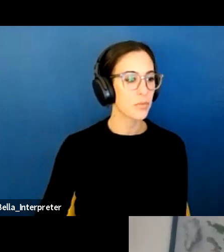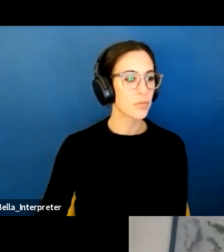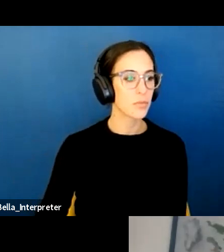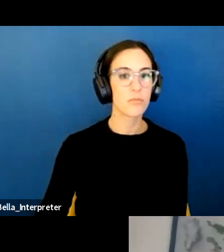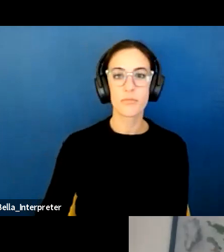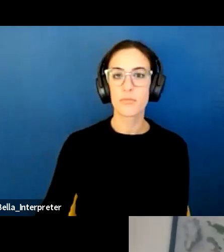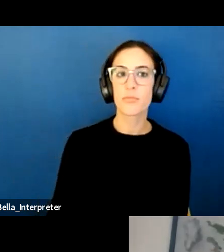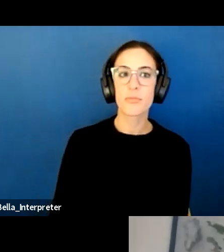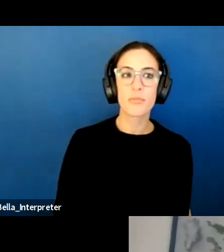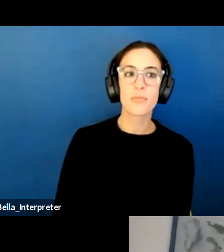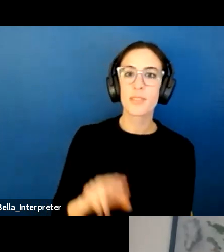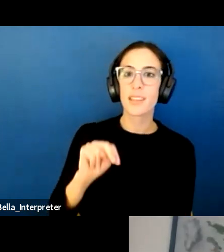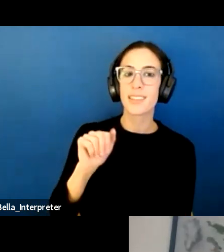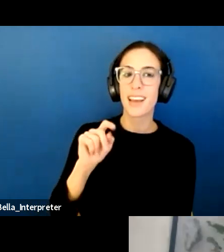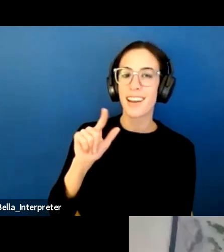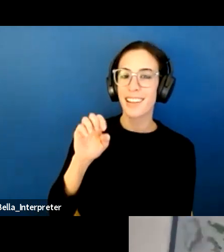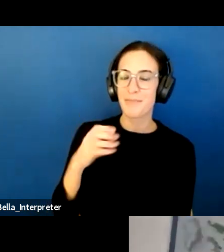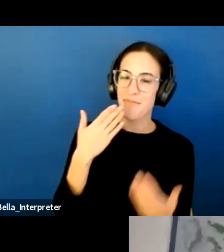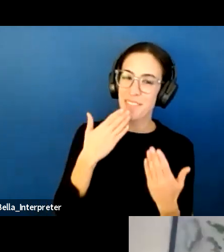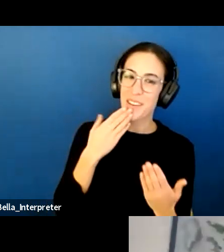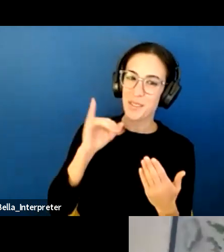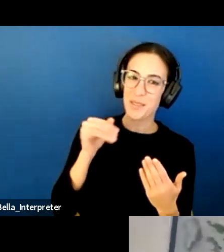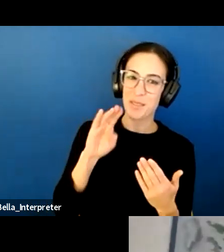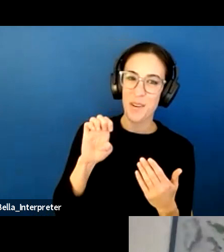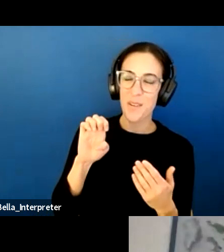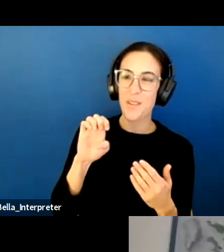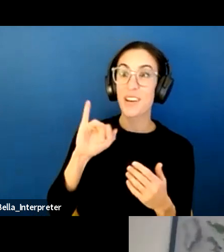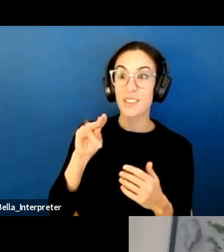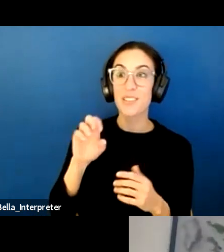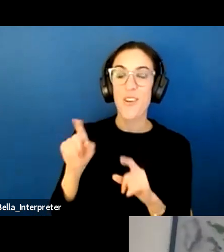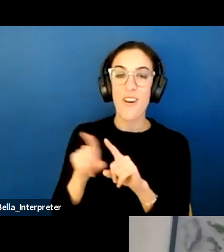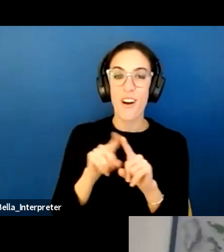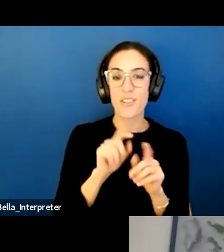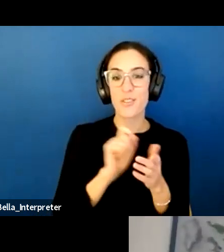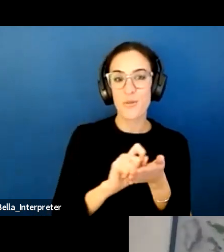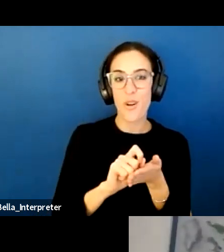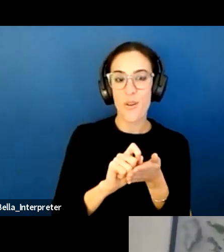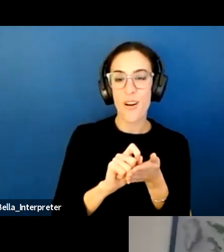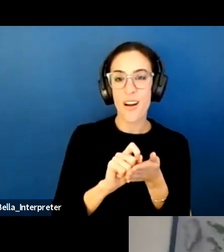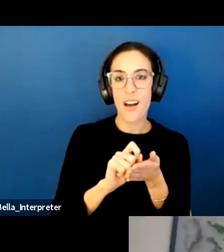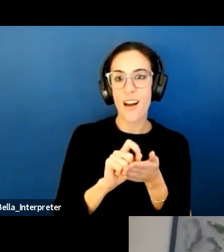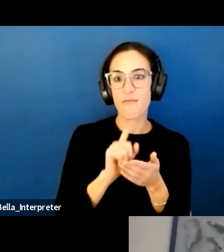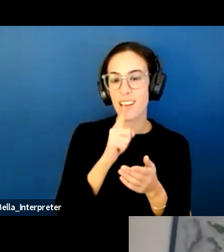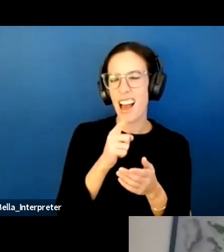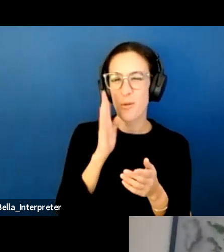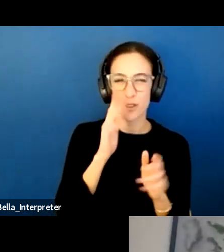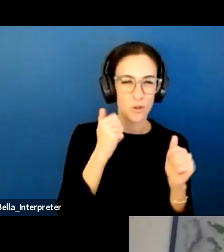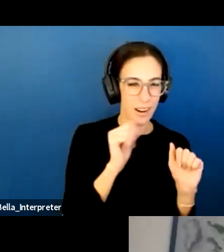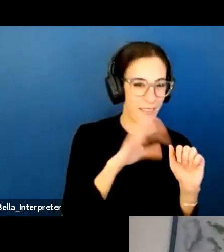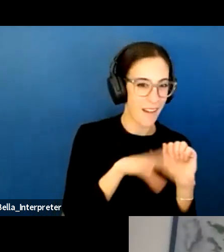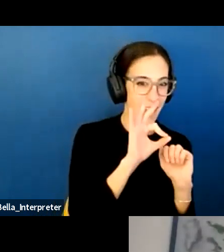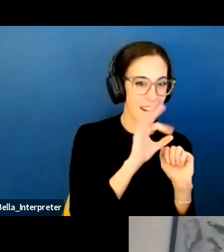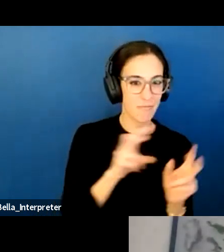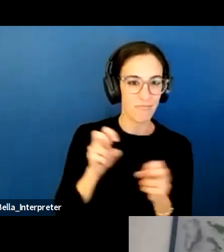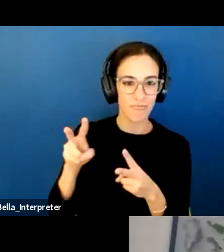Thank you, Joe. Joe also wrote I'm going to try and find it and put it in the chat. You wrote a really interesting piece about eugenics